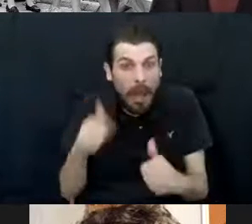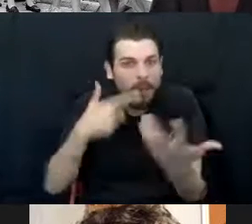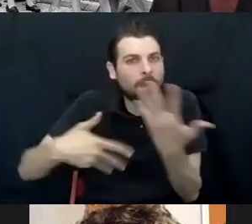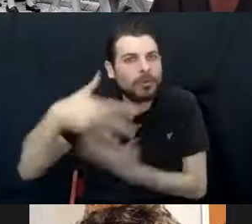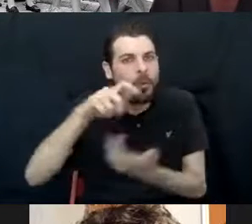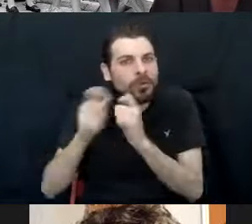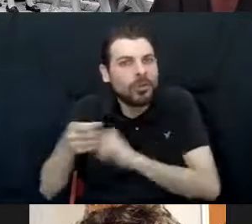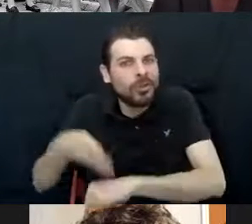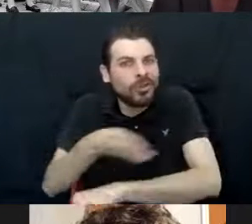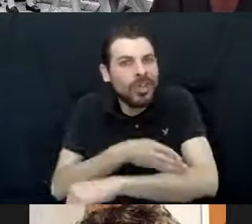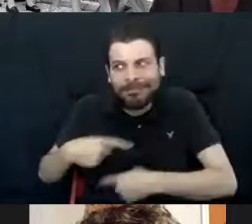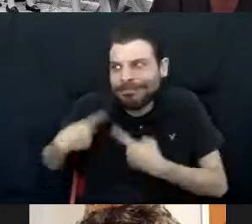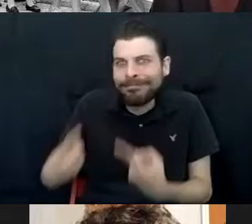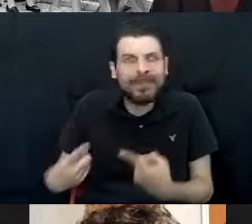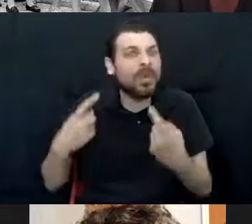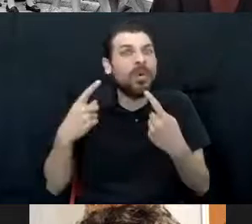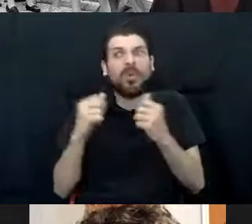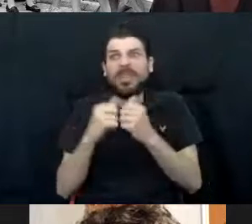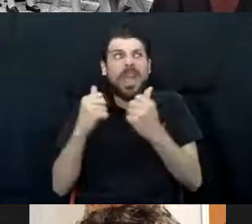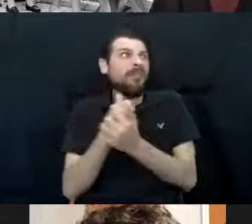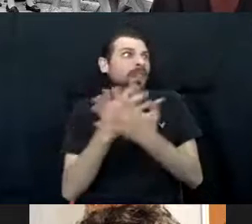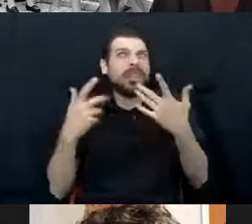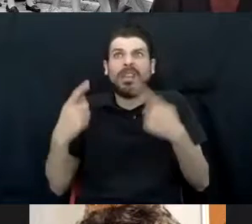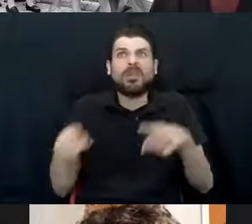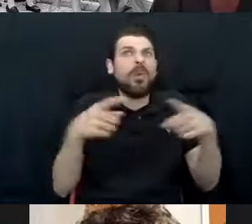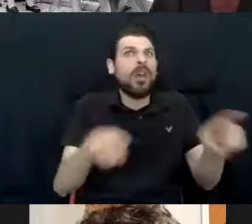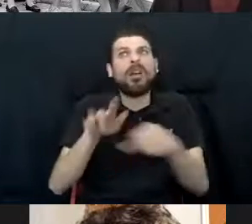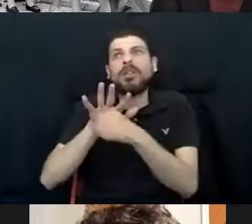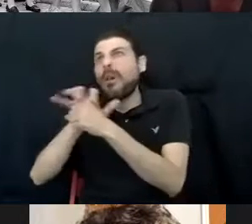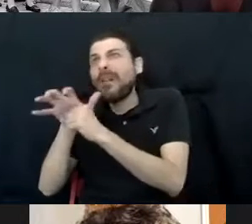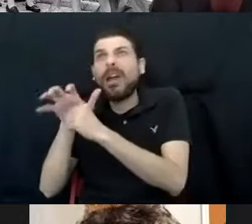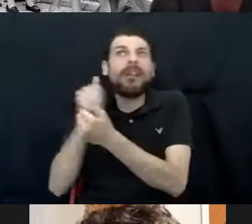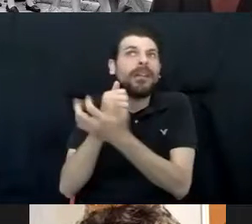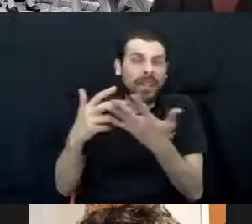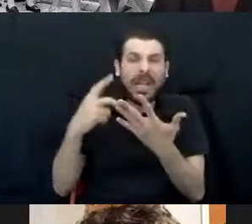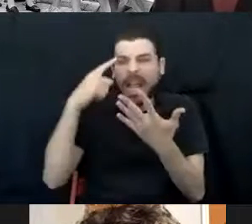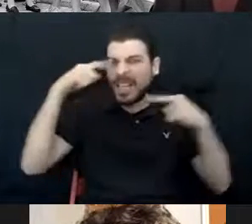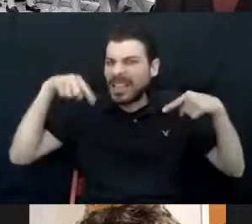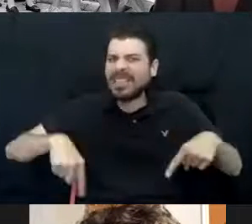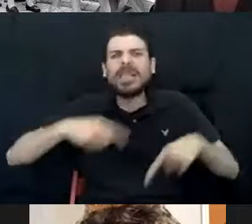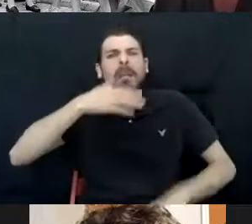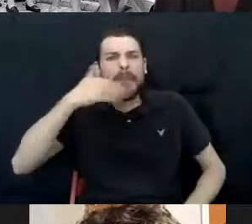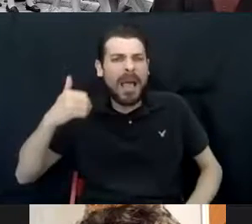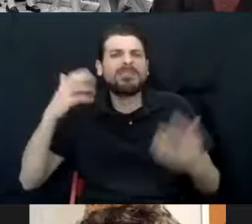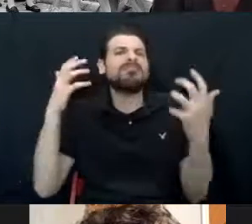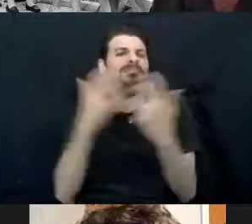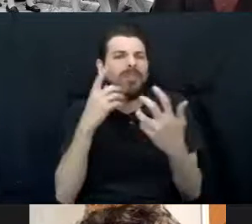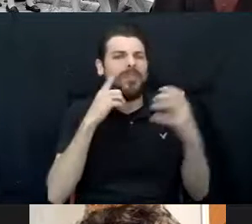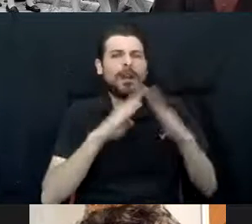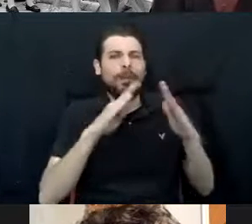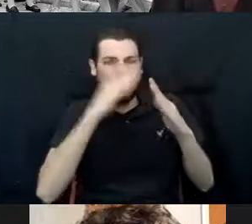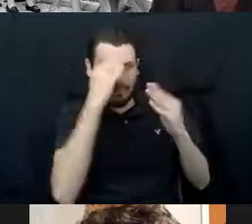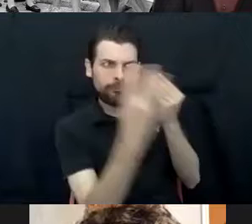that's happening, this is the best effort for us to get where we need to go. And I'm thankful to have your support. And I hope